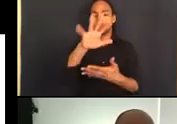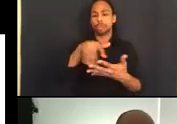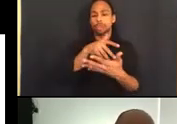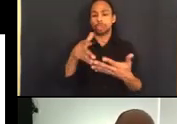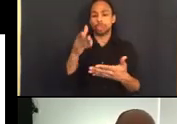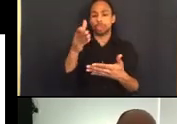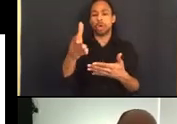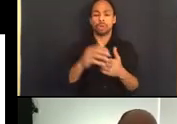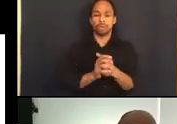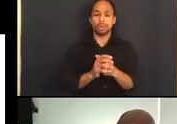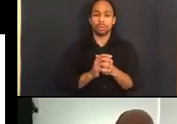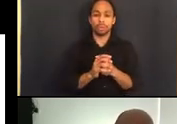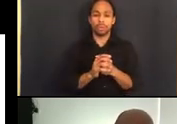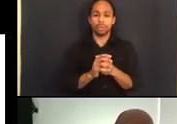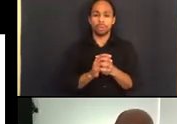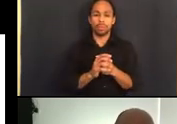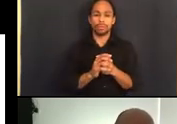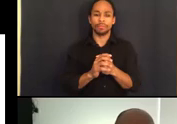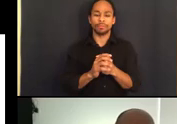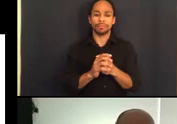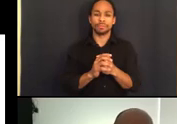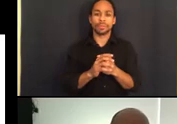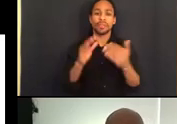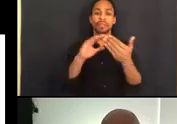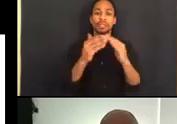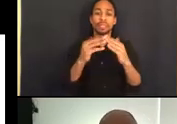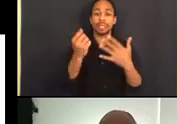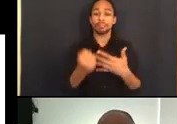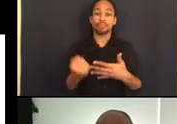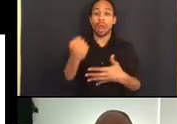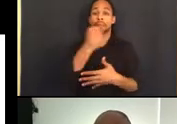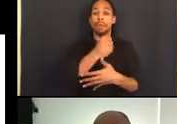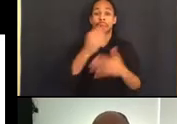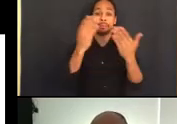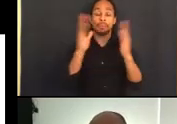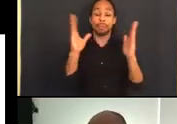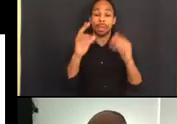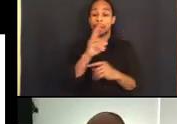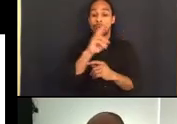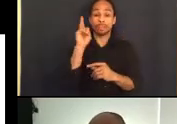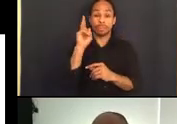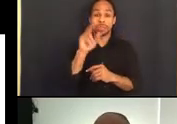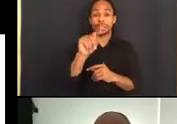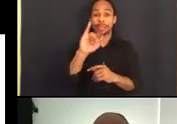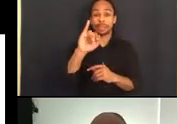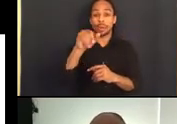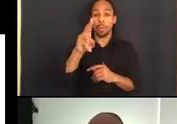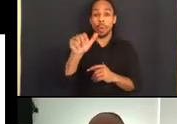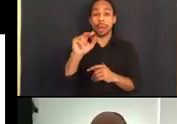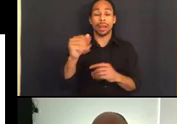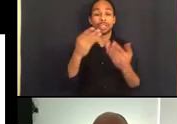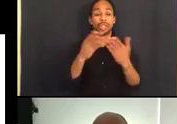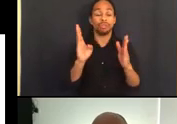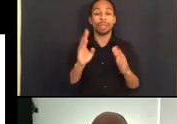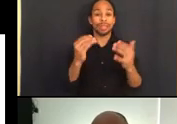severe undercounting of cases. The city's primary public hospital, Tijuana General, is now exclusively treating people with